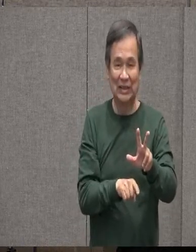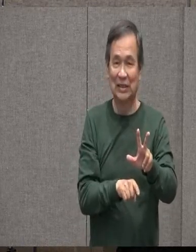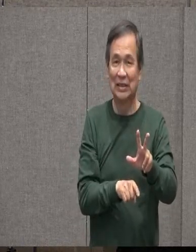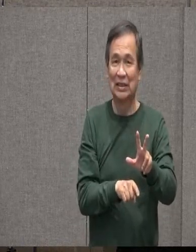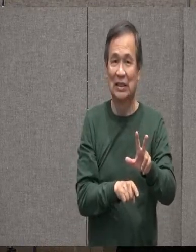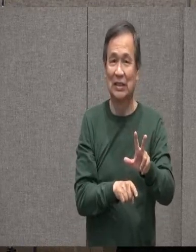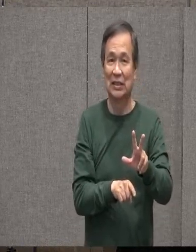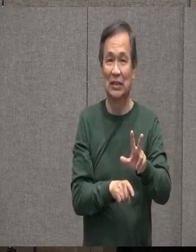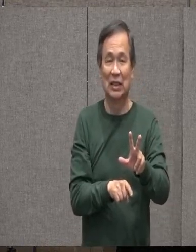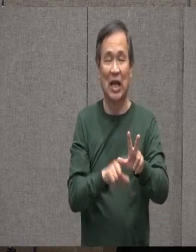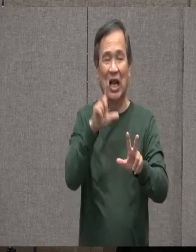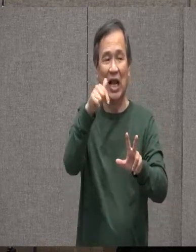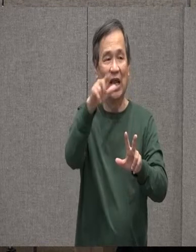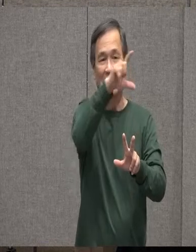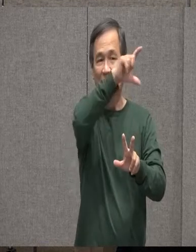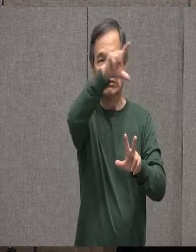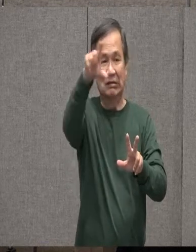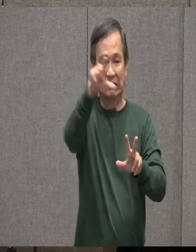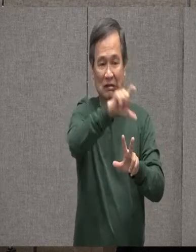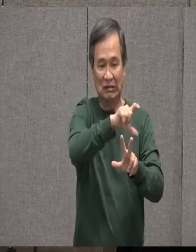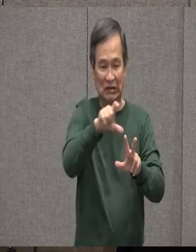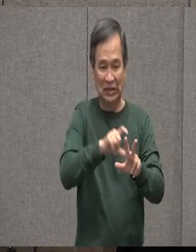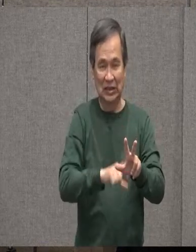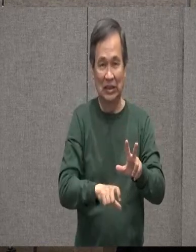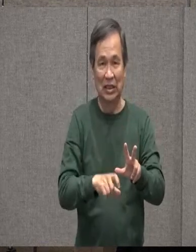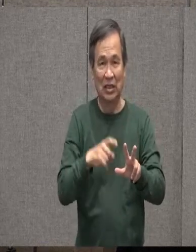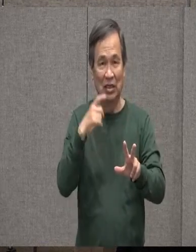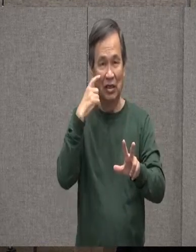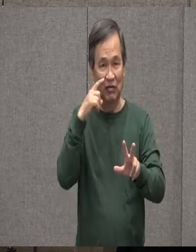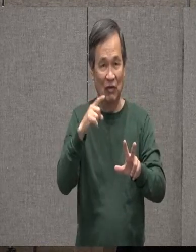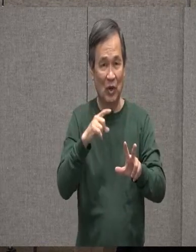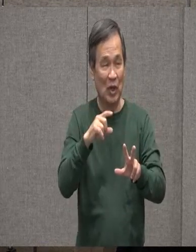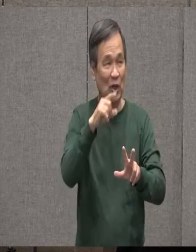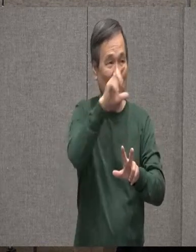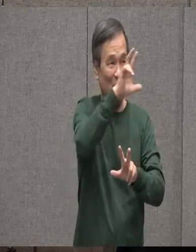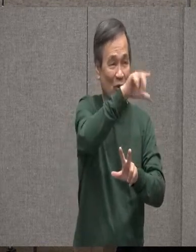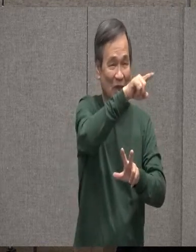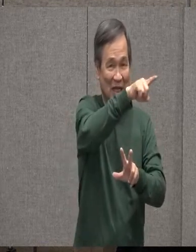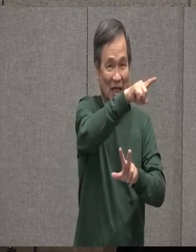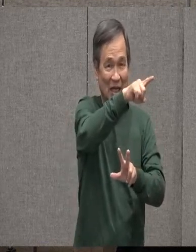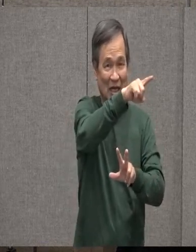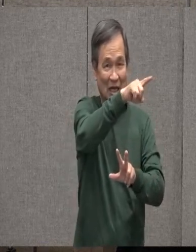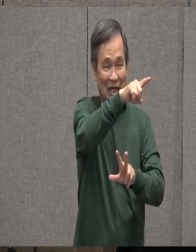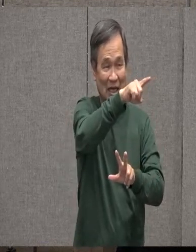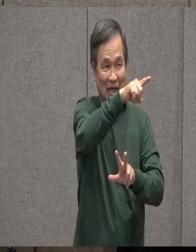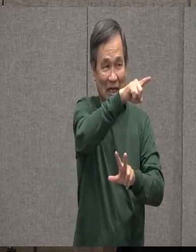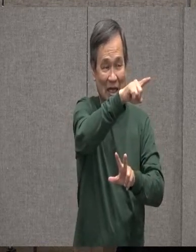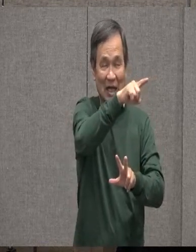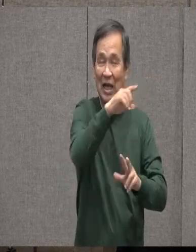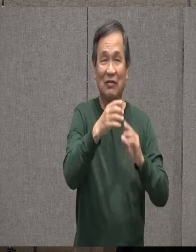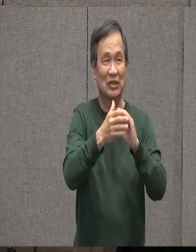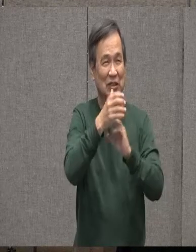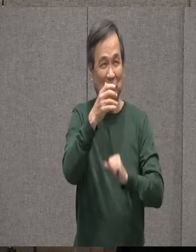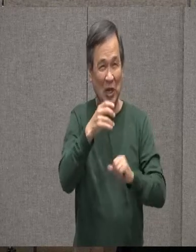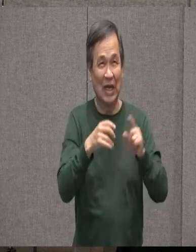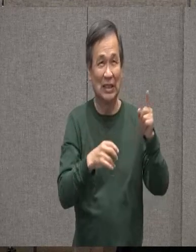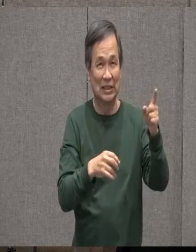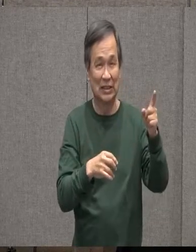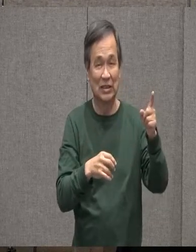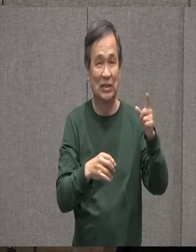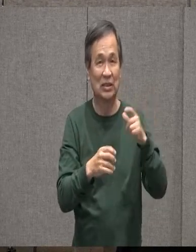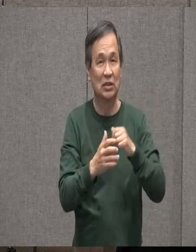so that I can kind of solve those other cages first. So if I did this 3 plus, so that means I've got to make 3,